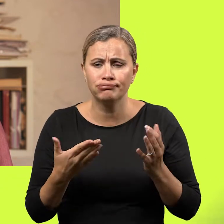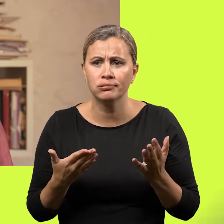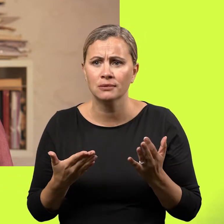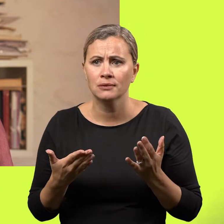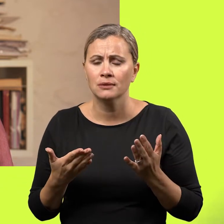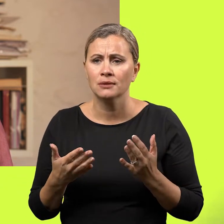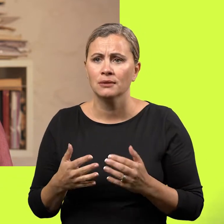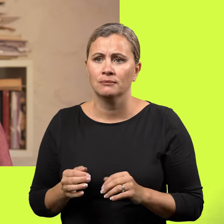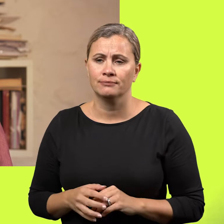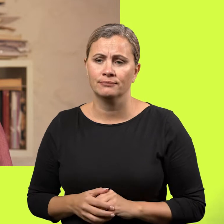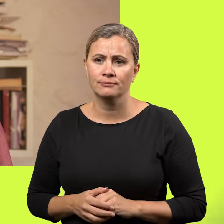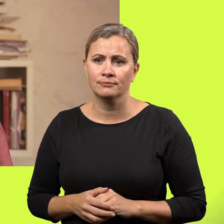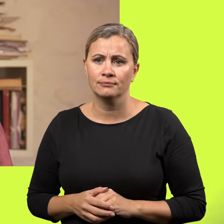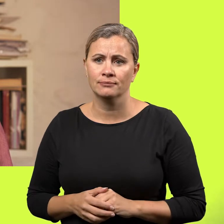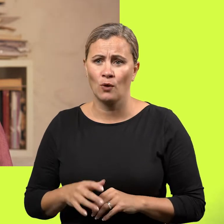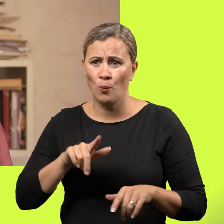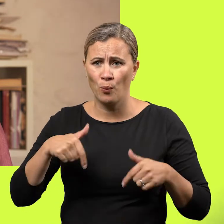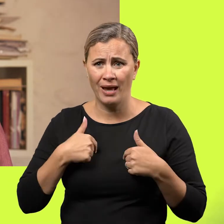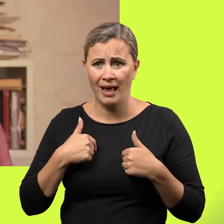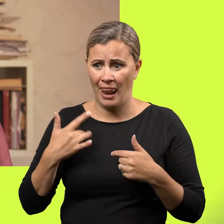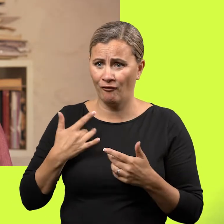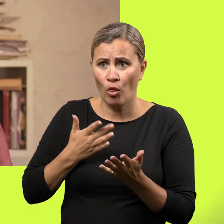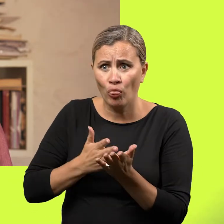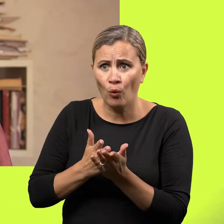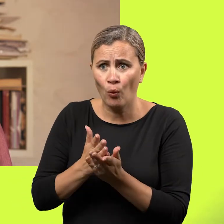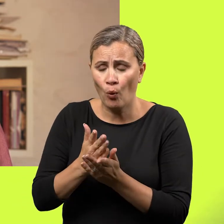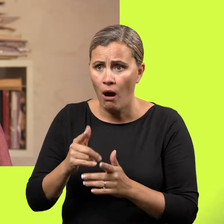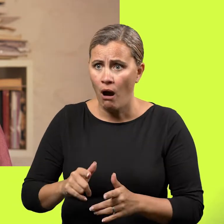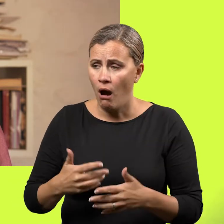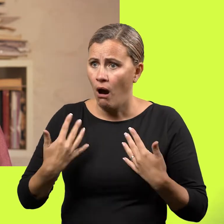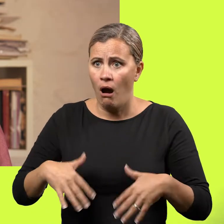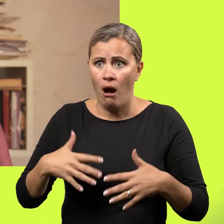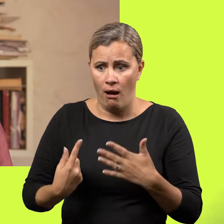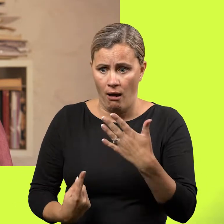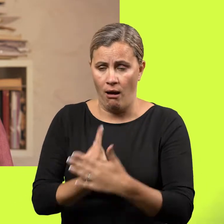out. We are living through an